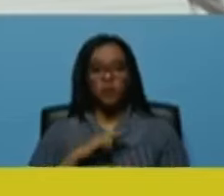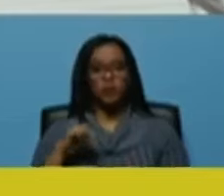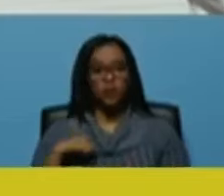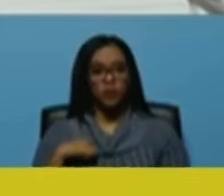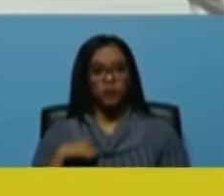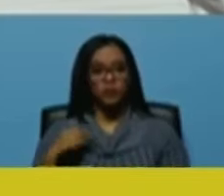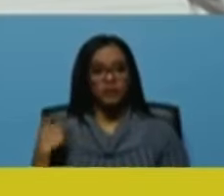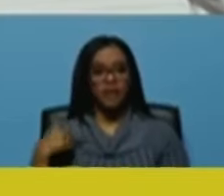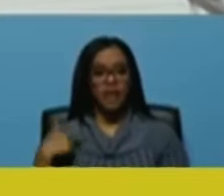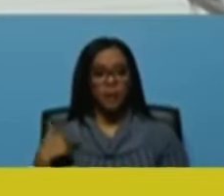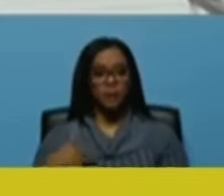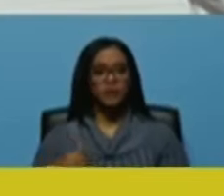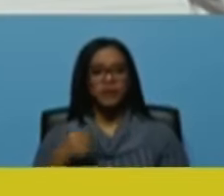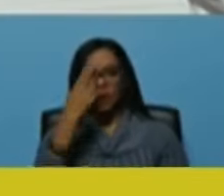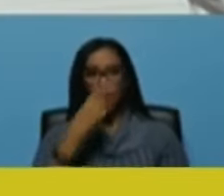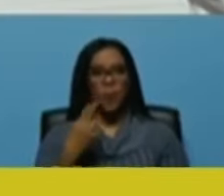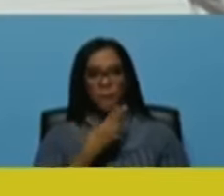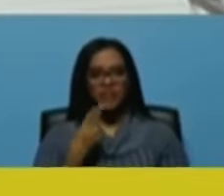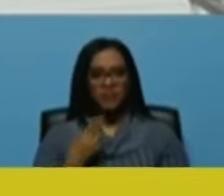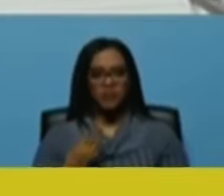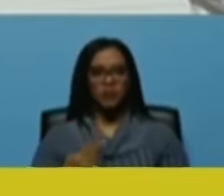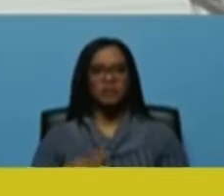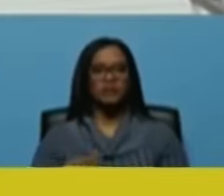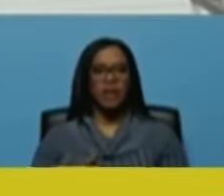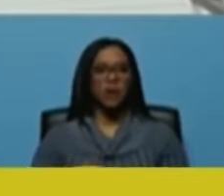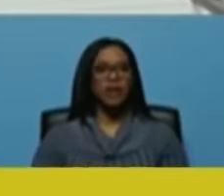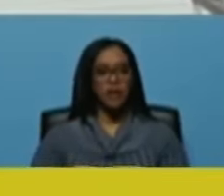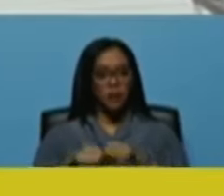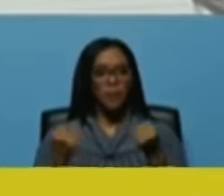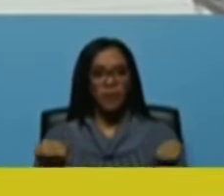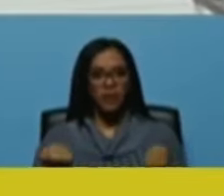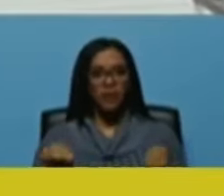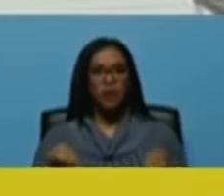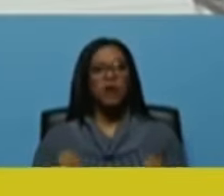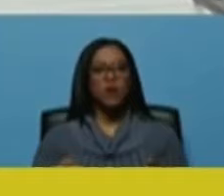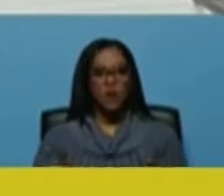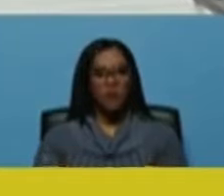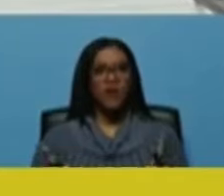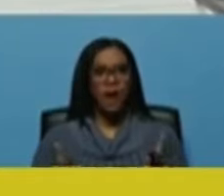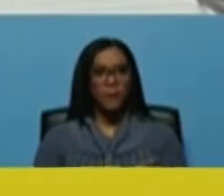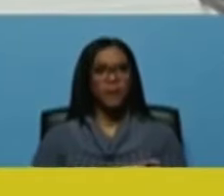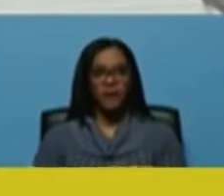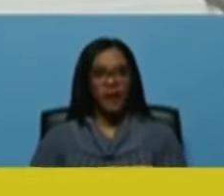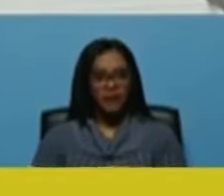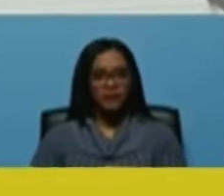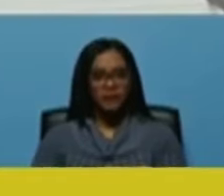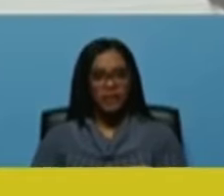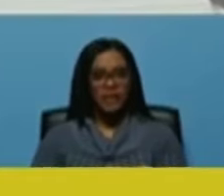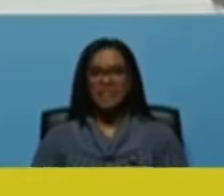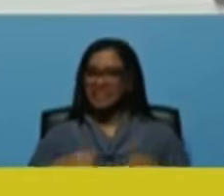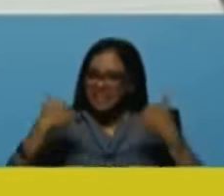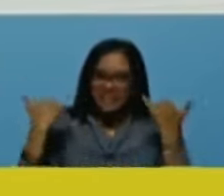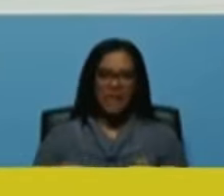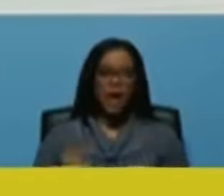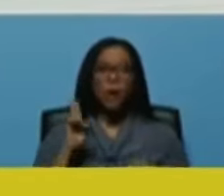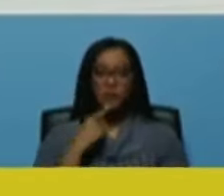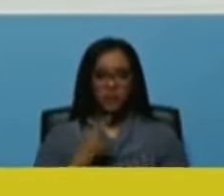we have this commitment that what they destroyed, we're going to recover it, as you said,